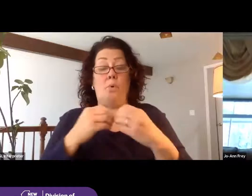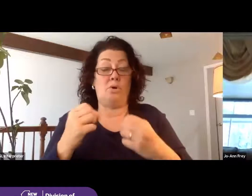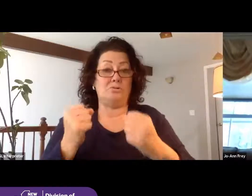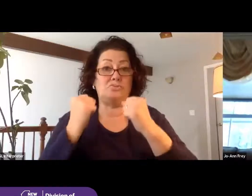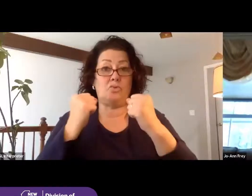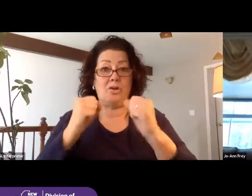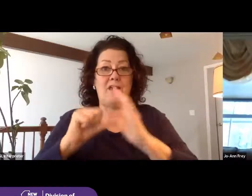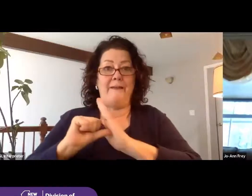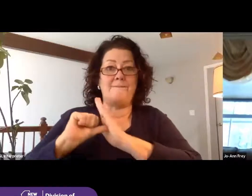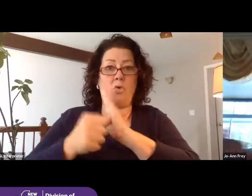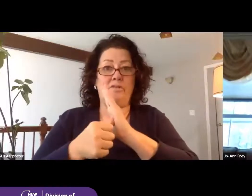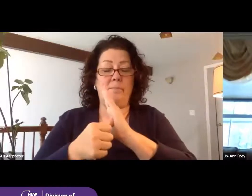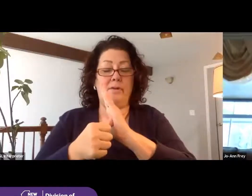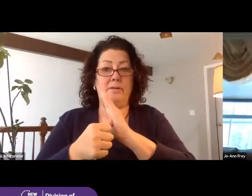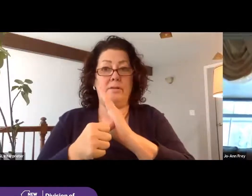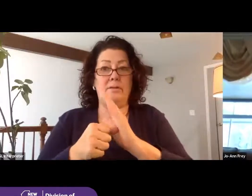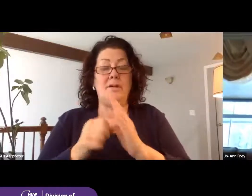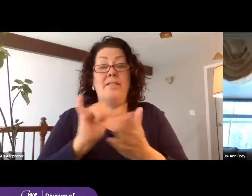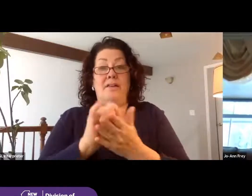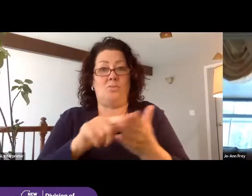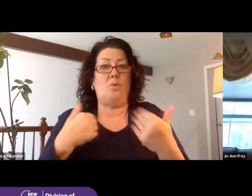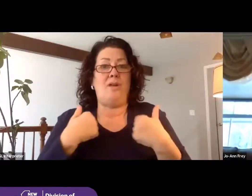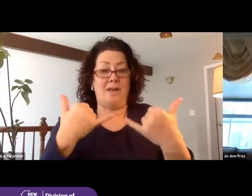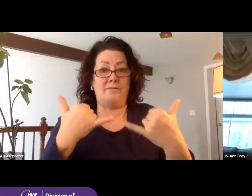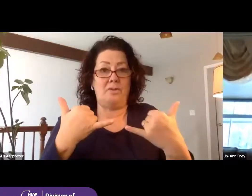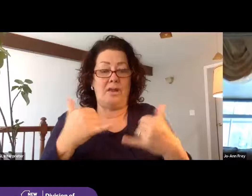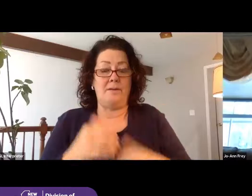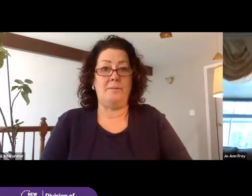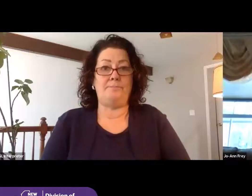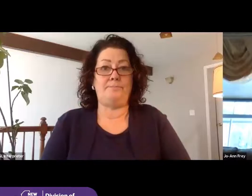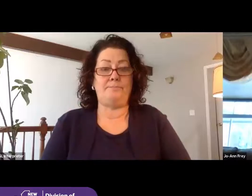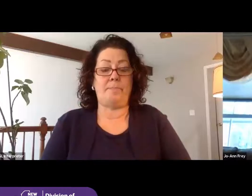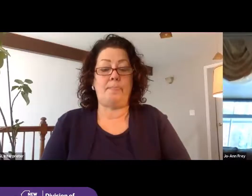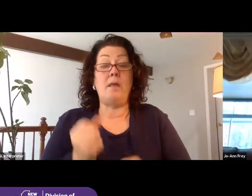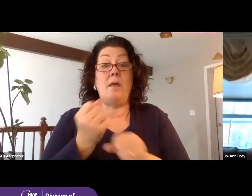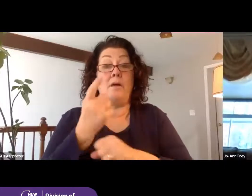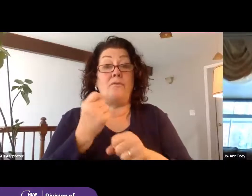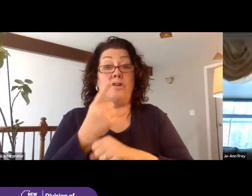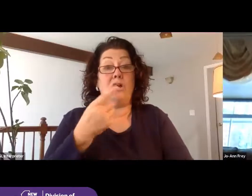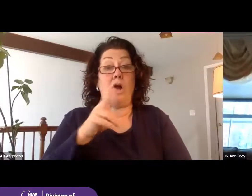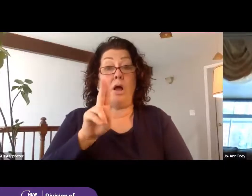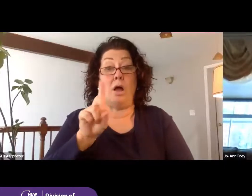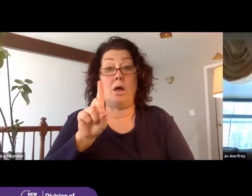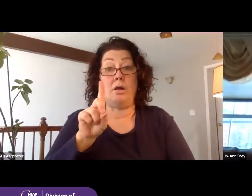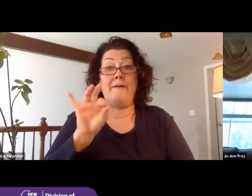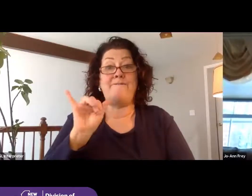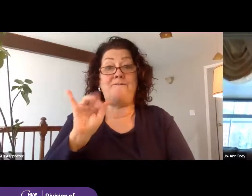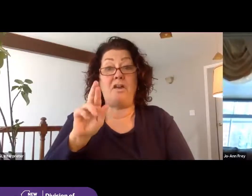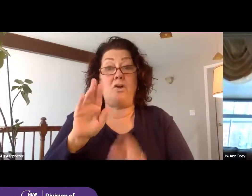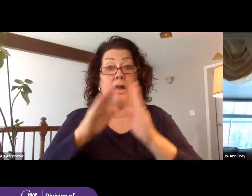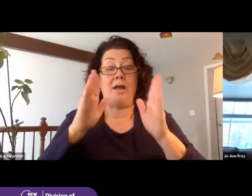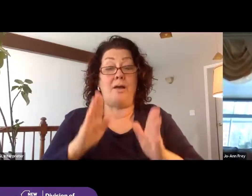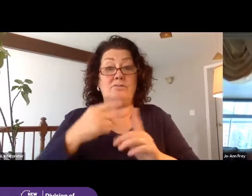And that's the mechanism that we all have today. Each year, HUD's Fair Housing Month has a